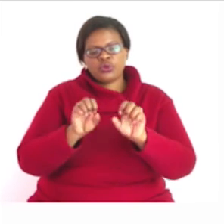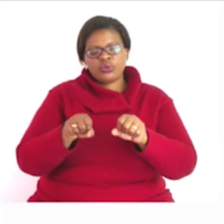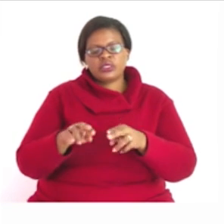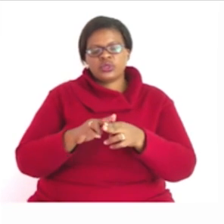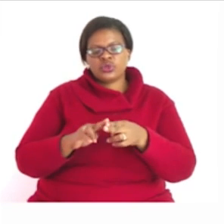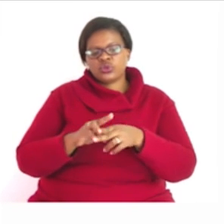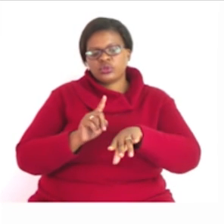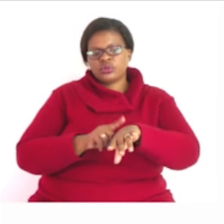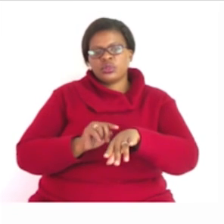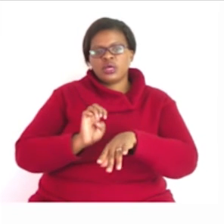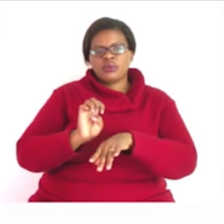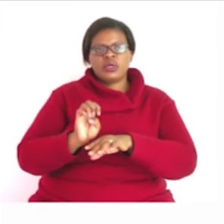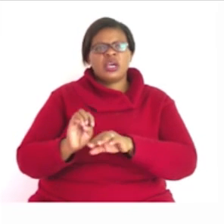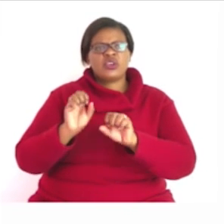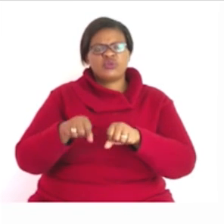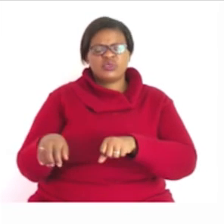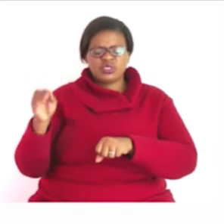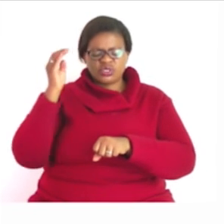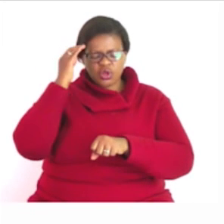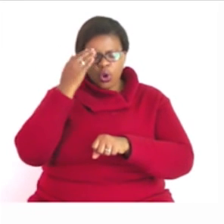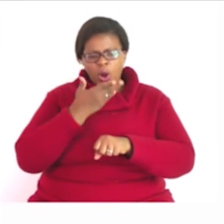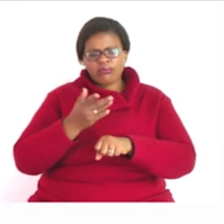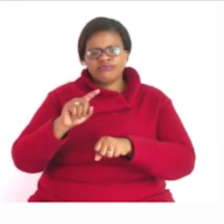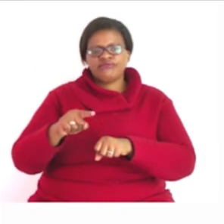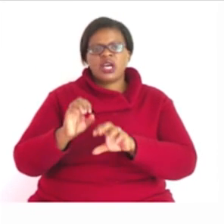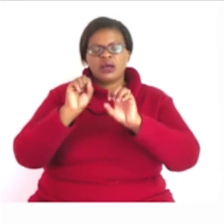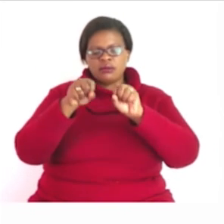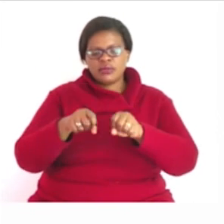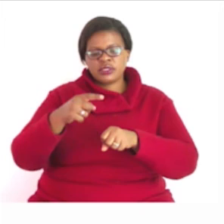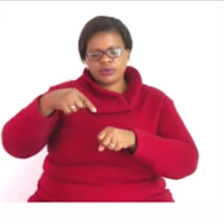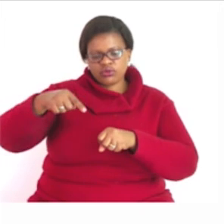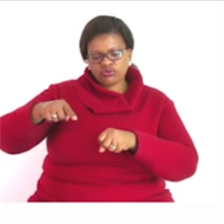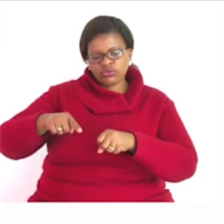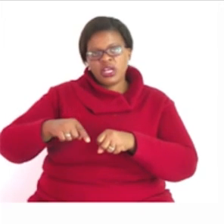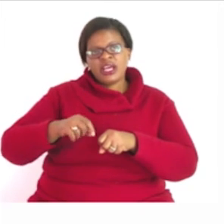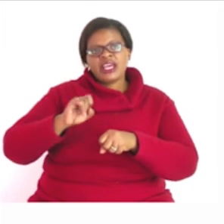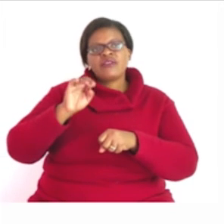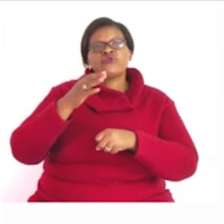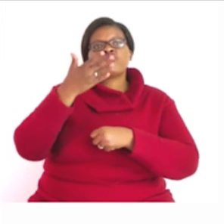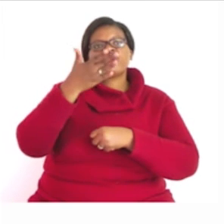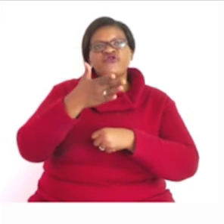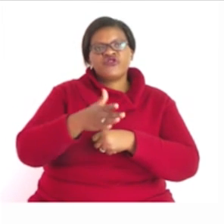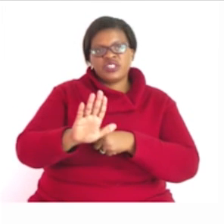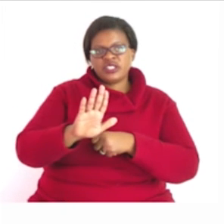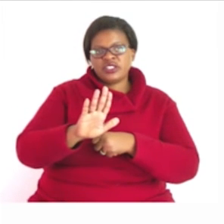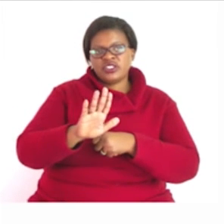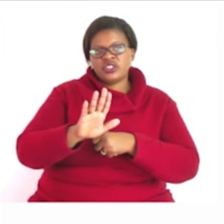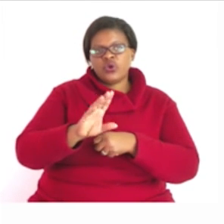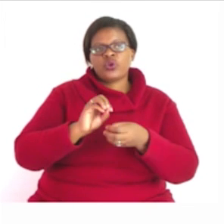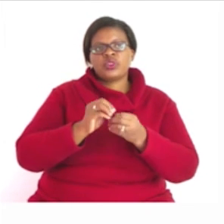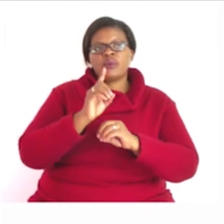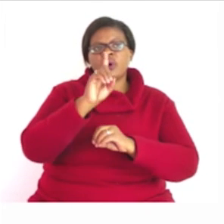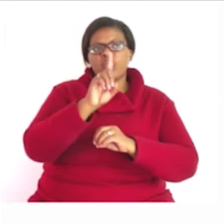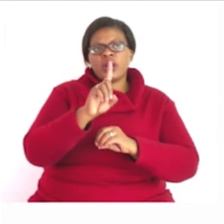and make sure that everything is correct. Because once you are done with that activity, it will help you